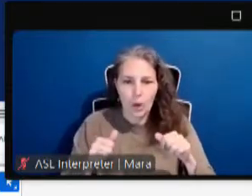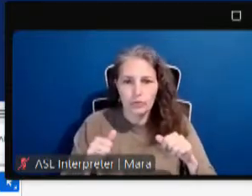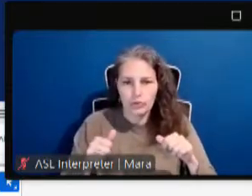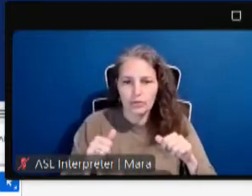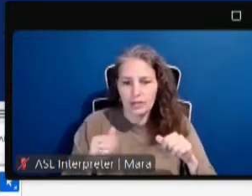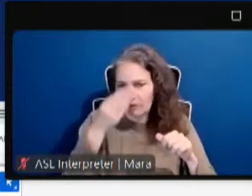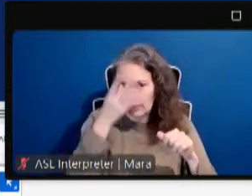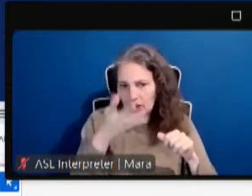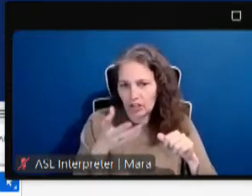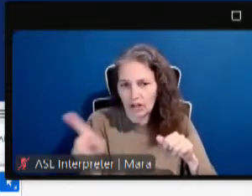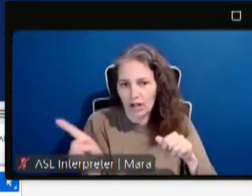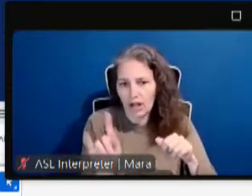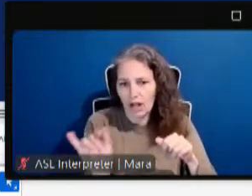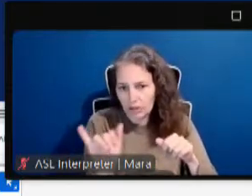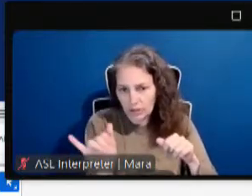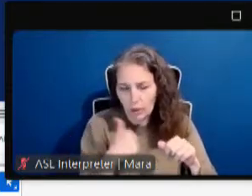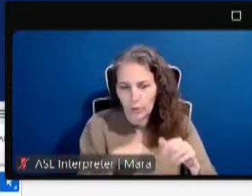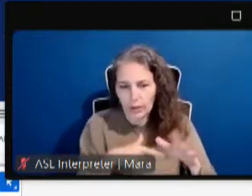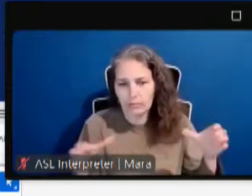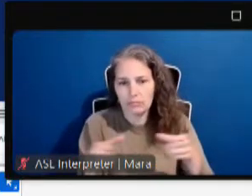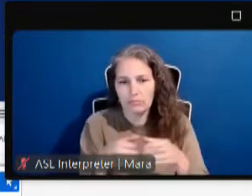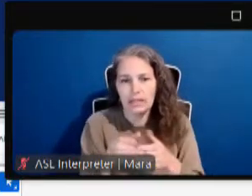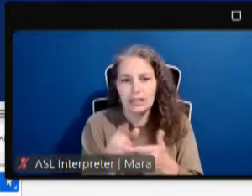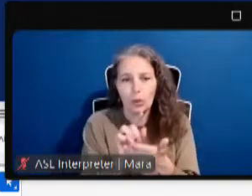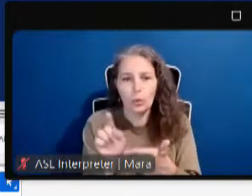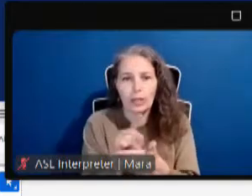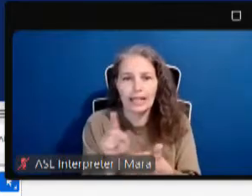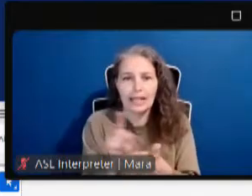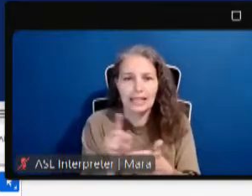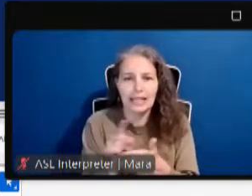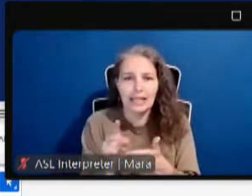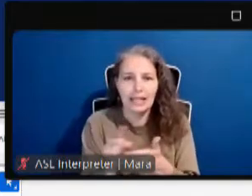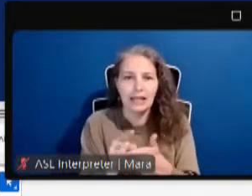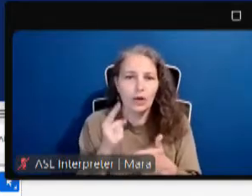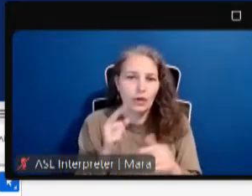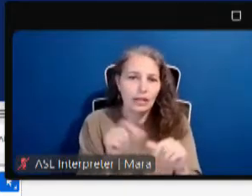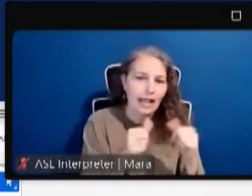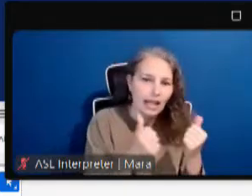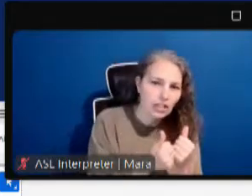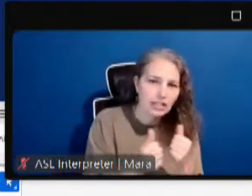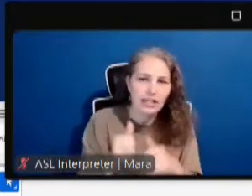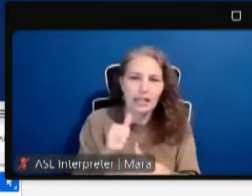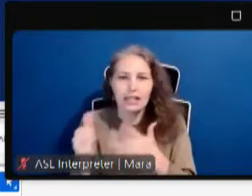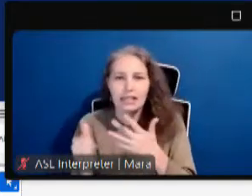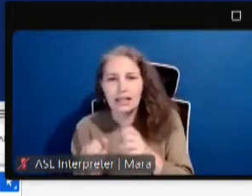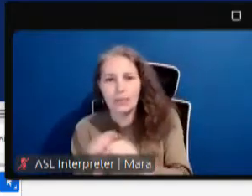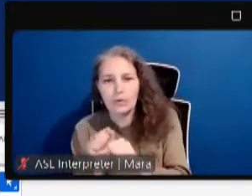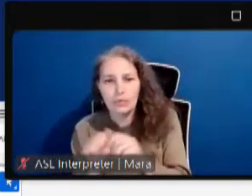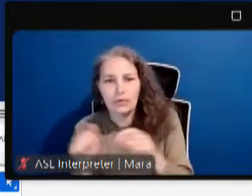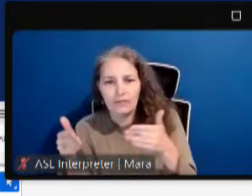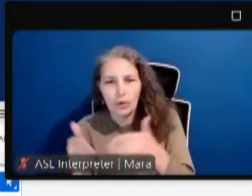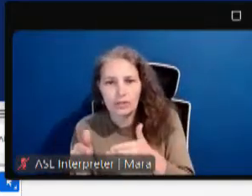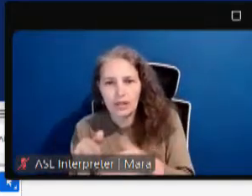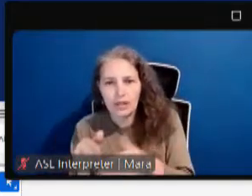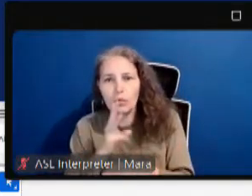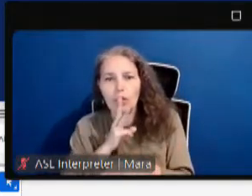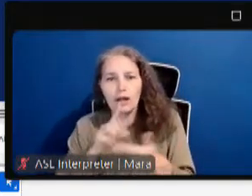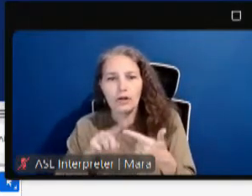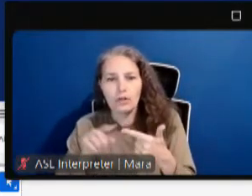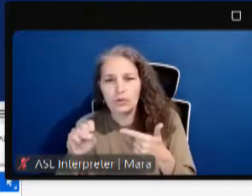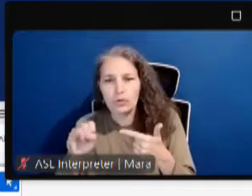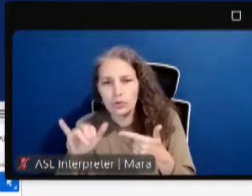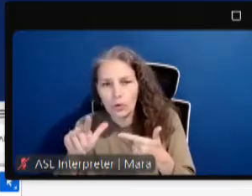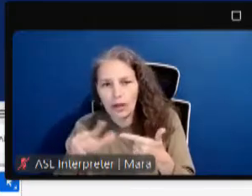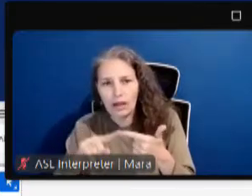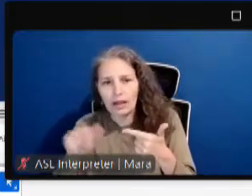with all of these agencies and their subwork groups that are dedicated to water, soil, and air. So lots of good information on there for folks